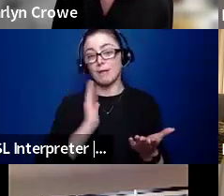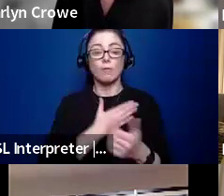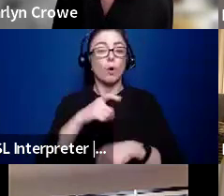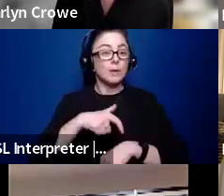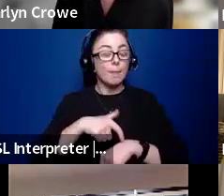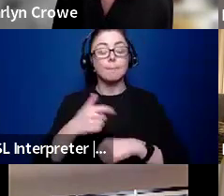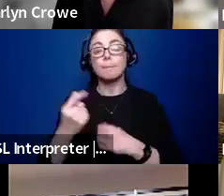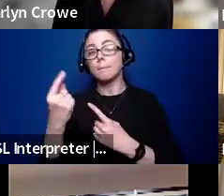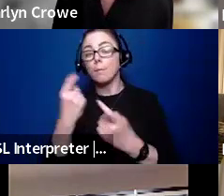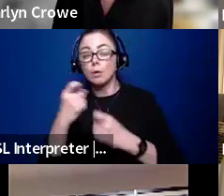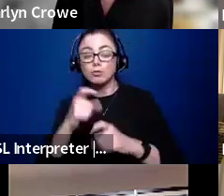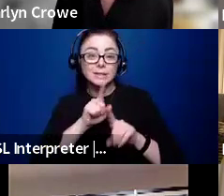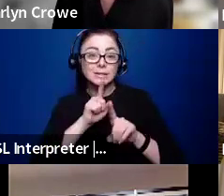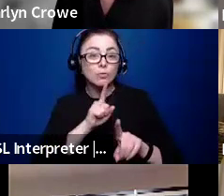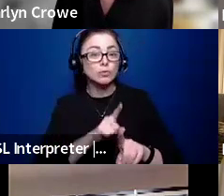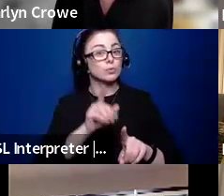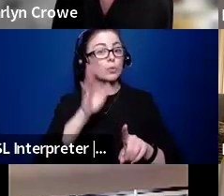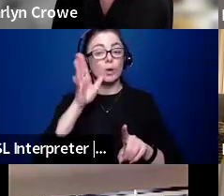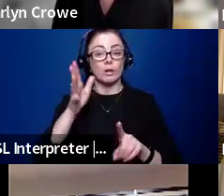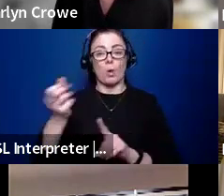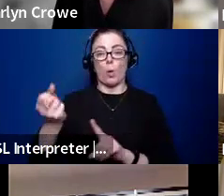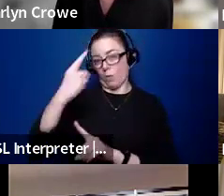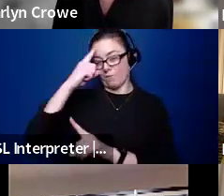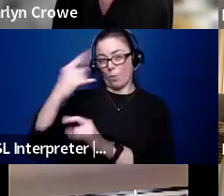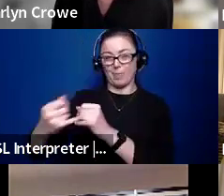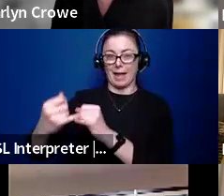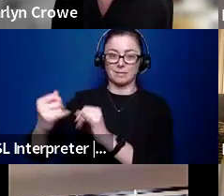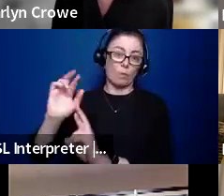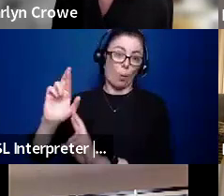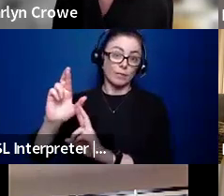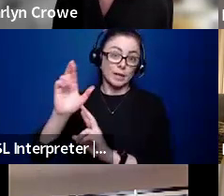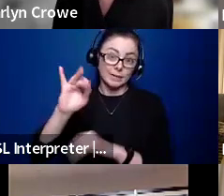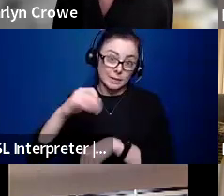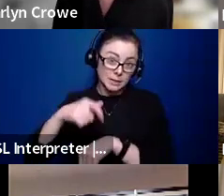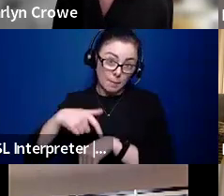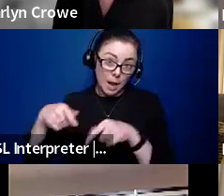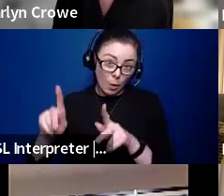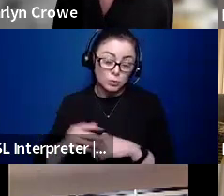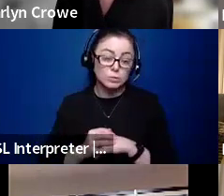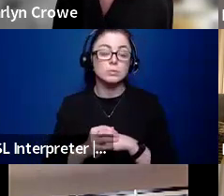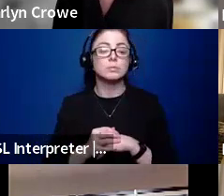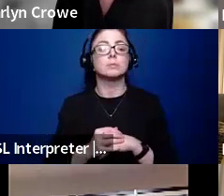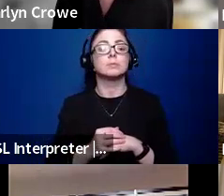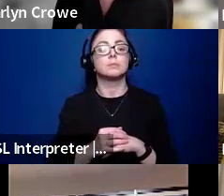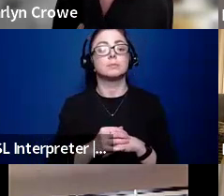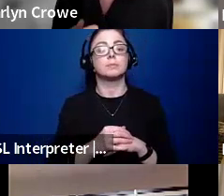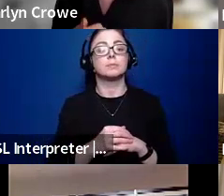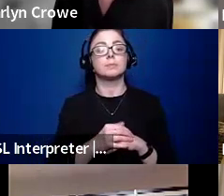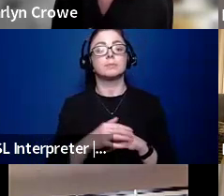end, and hopefully have time for that. And in the meantime, we will also put the link